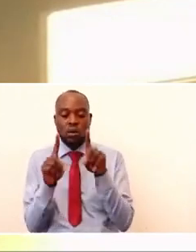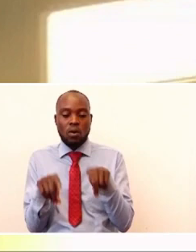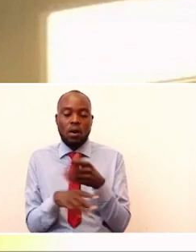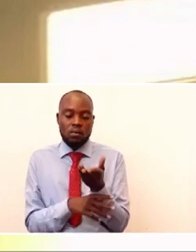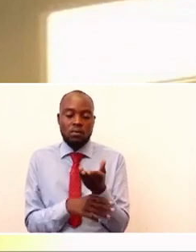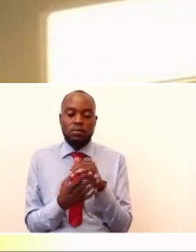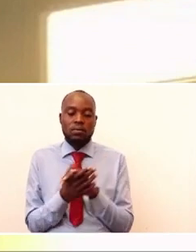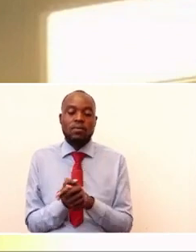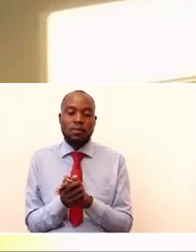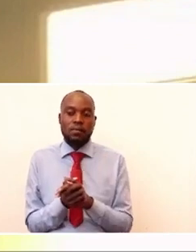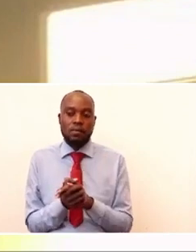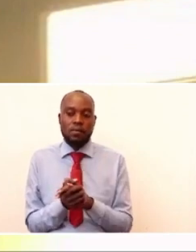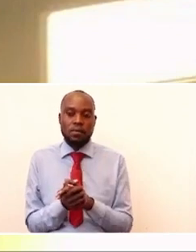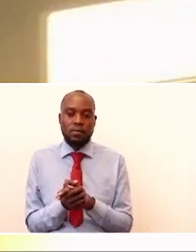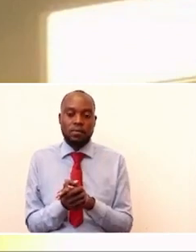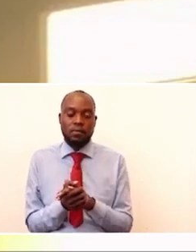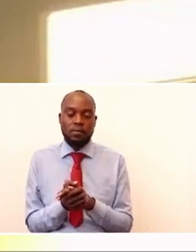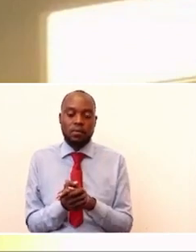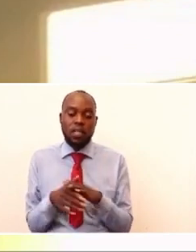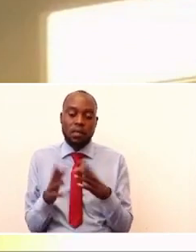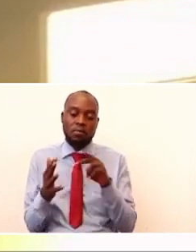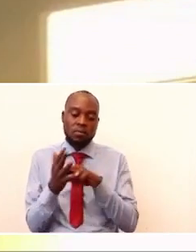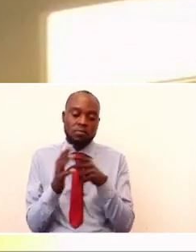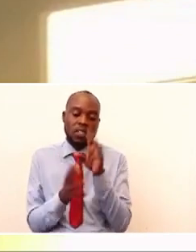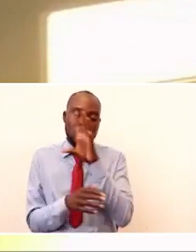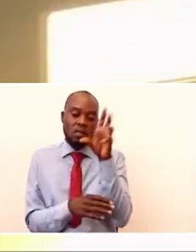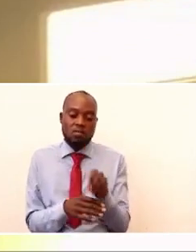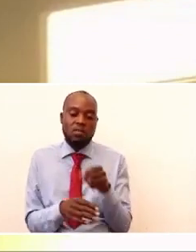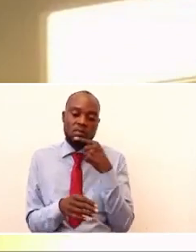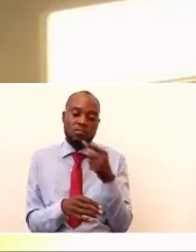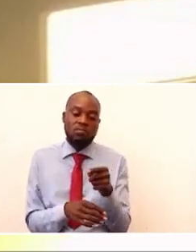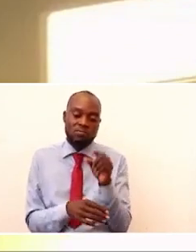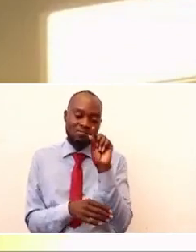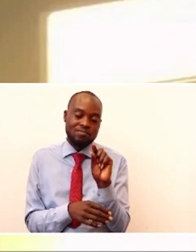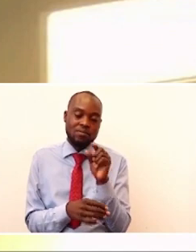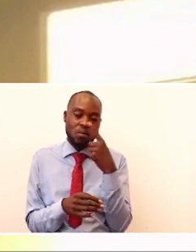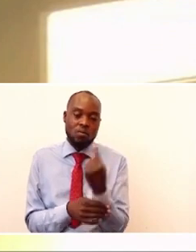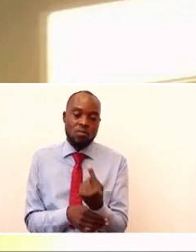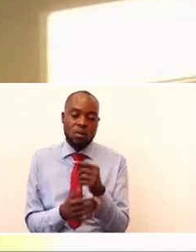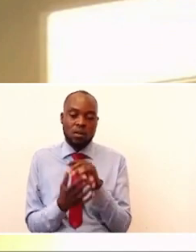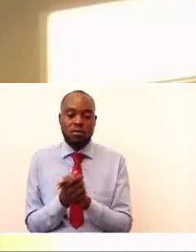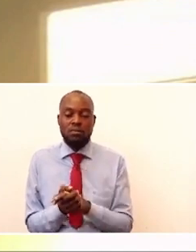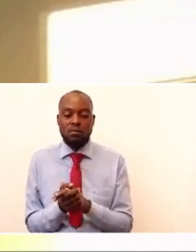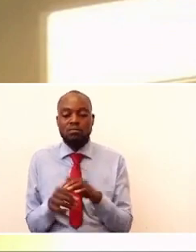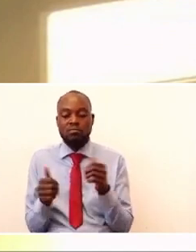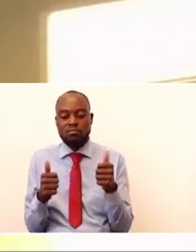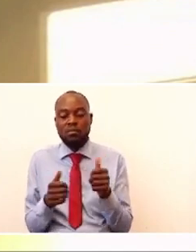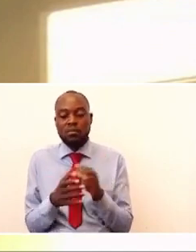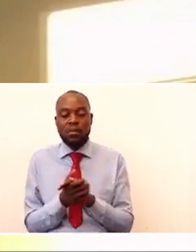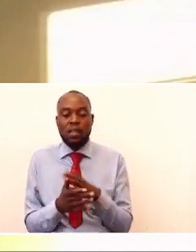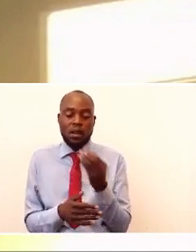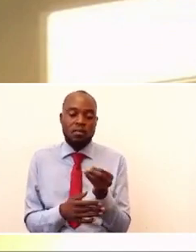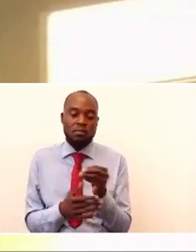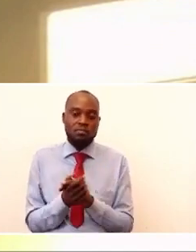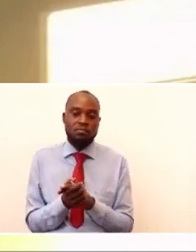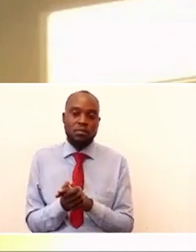There was a question about what does all this means for Africa. And let me mention three main points. One is massive financial inclusion, like we have already